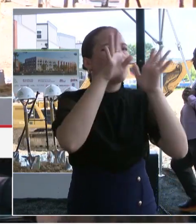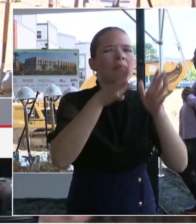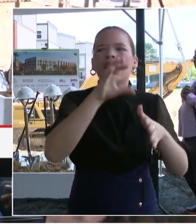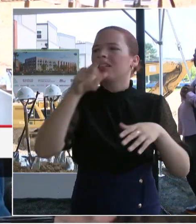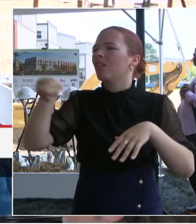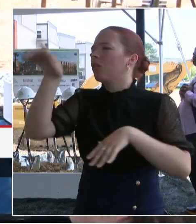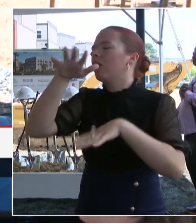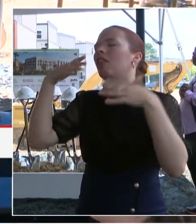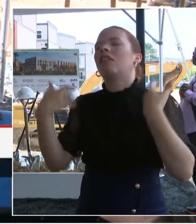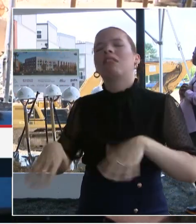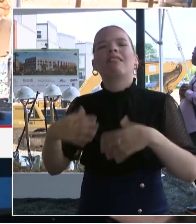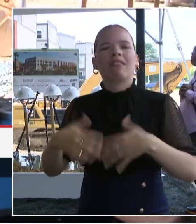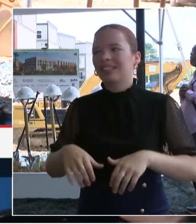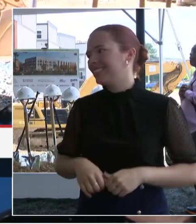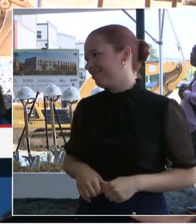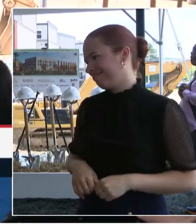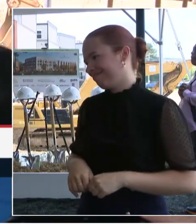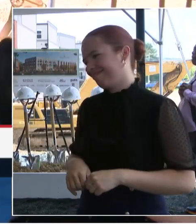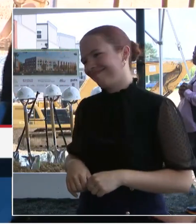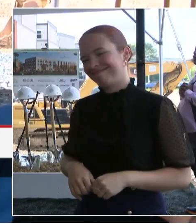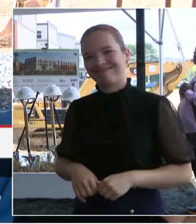Yes.